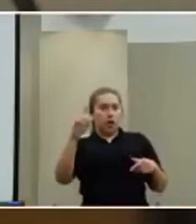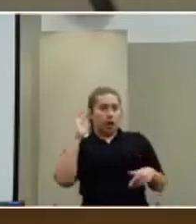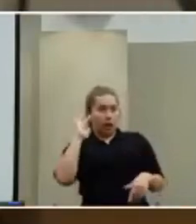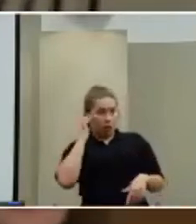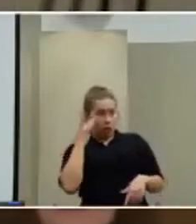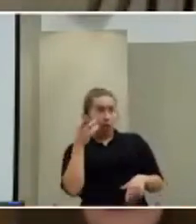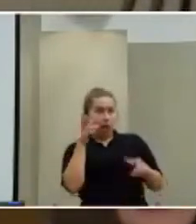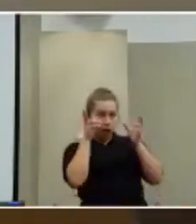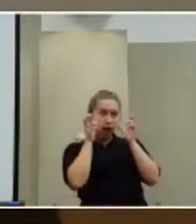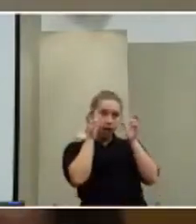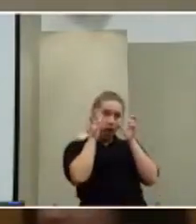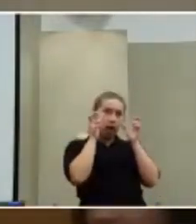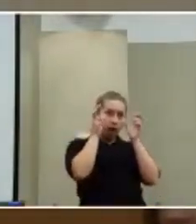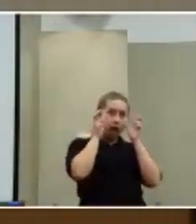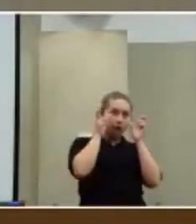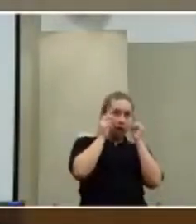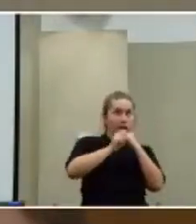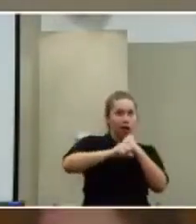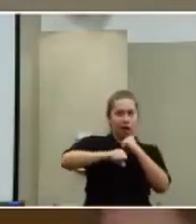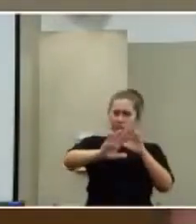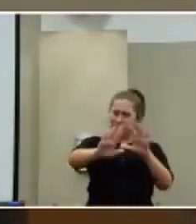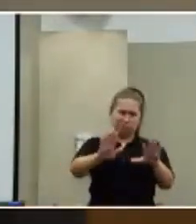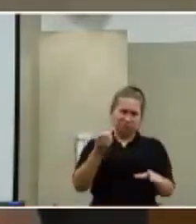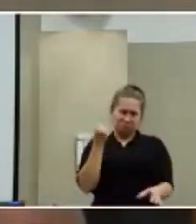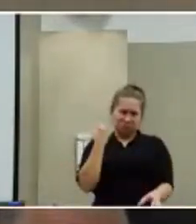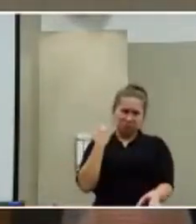lot of us, so I don't blame